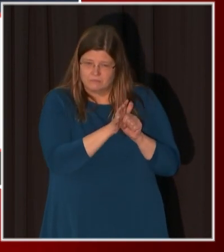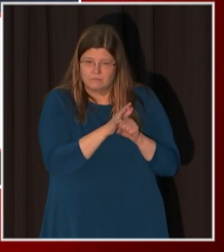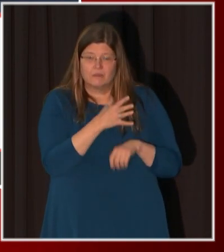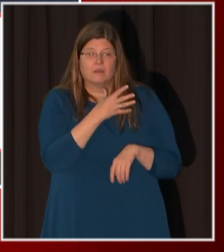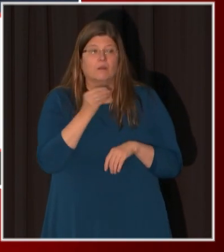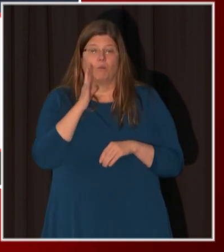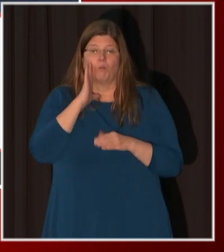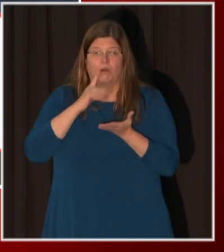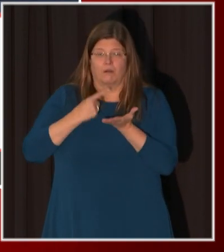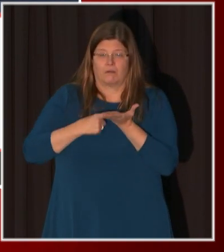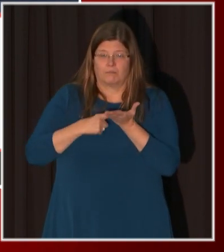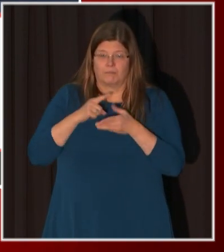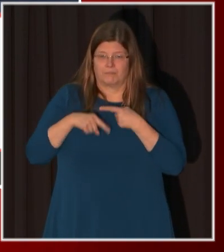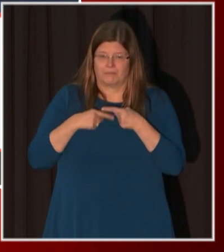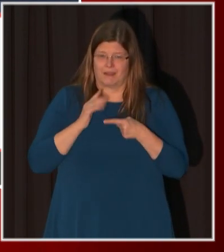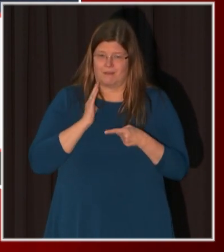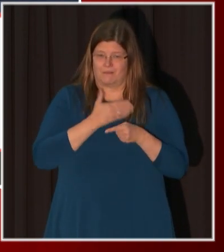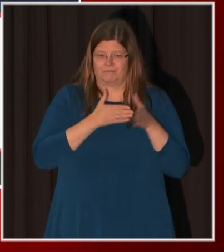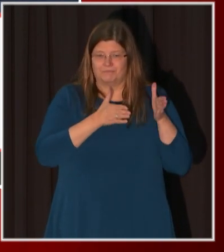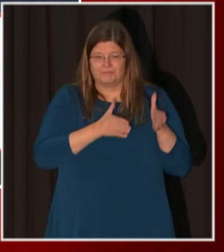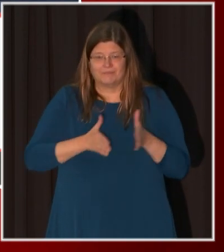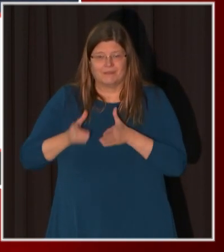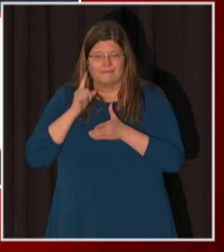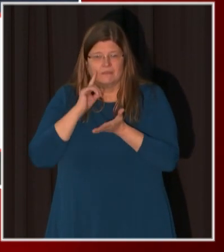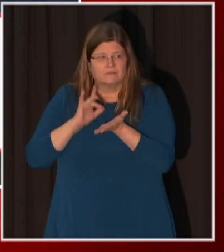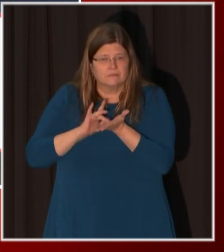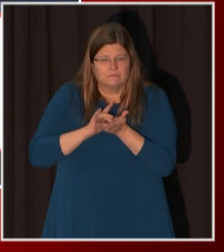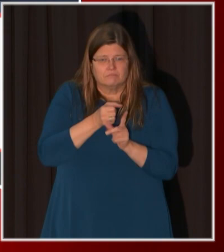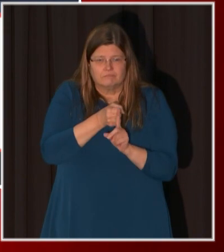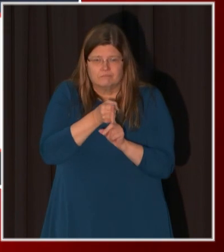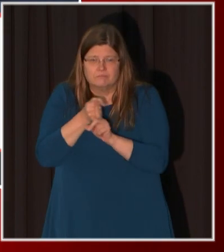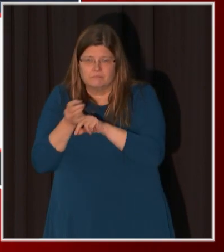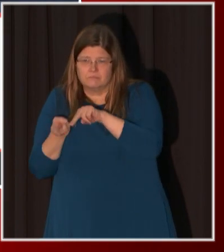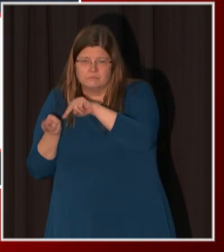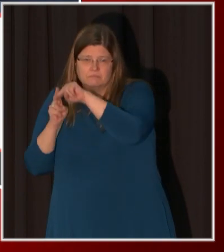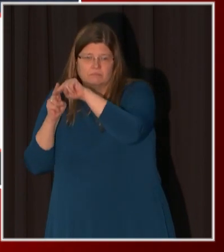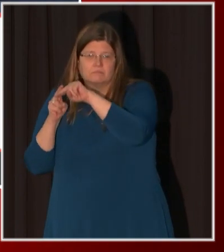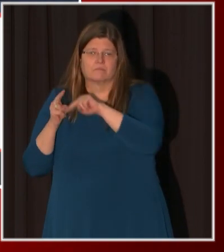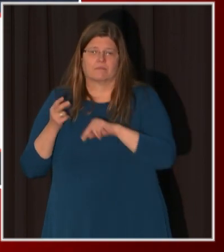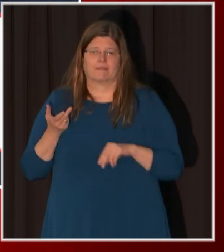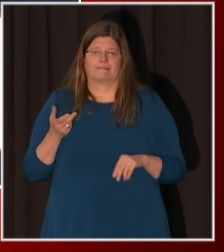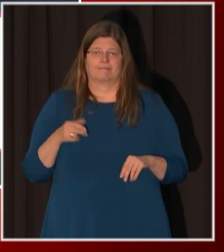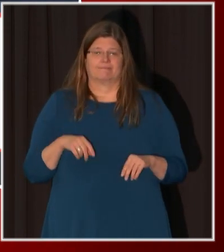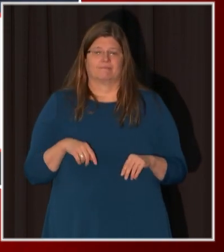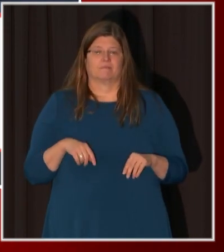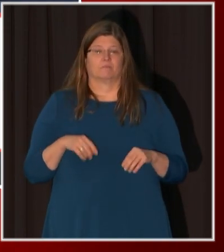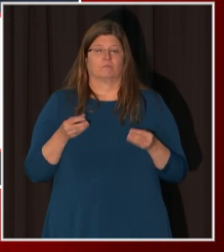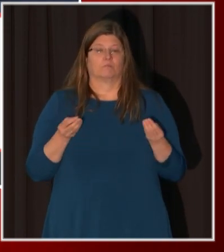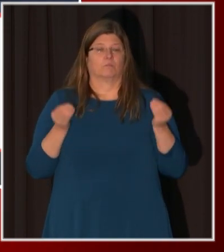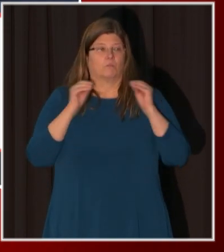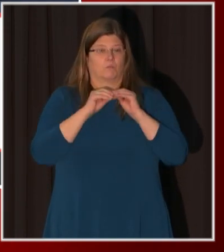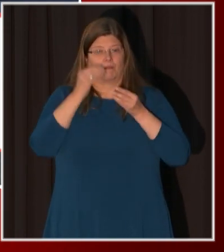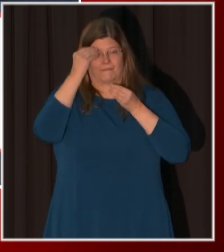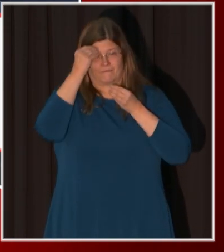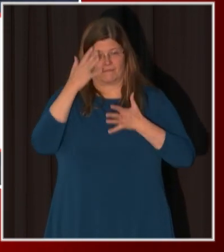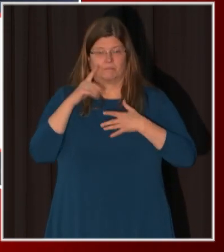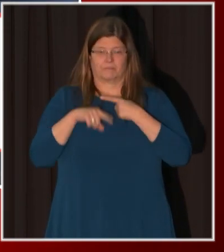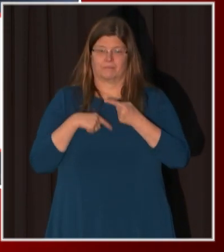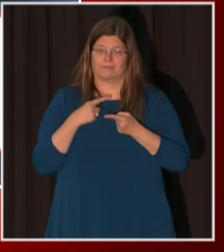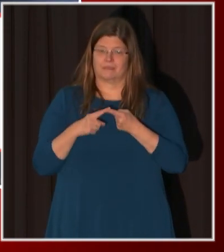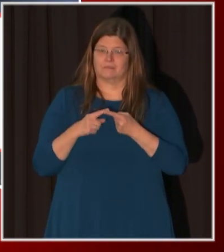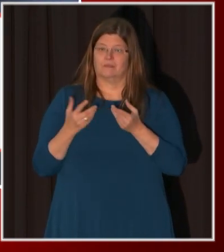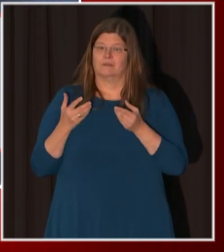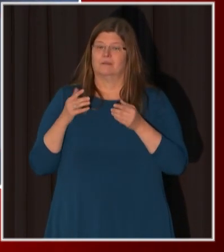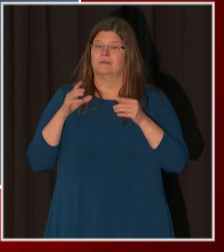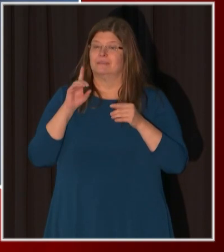surge planning and provide more information on our Reopen DC Advisory